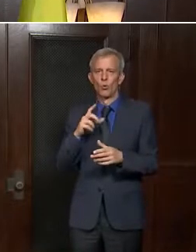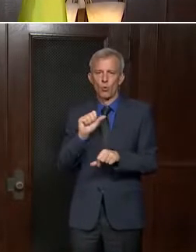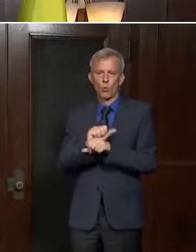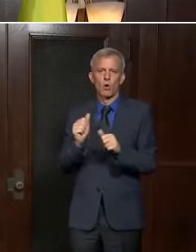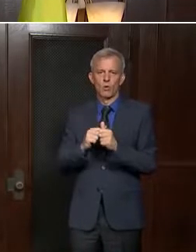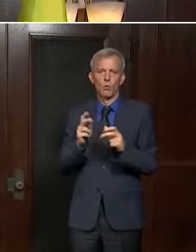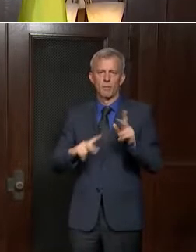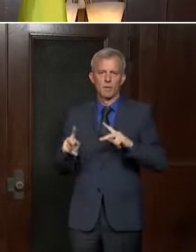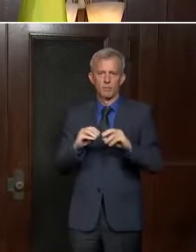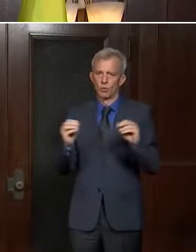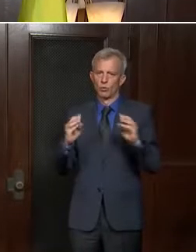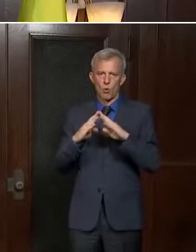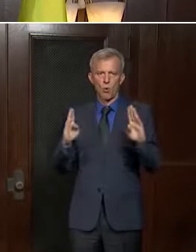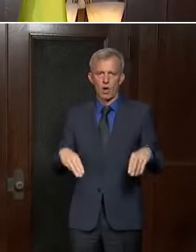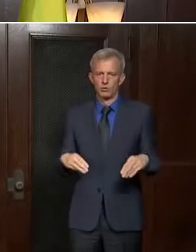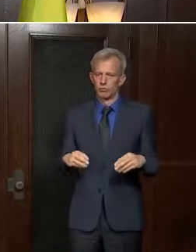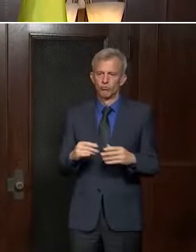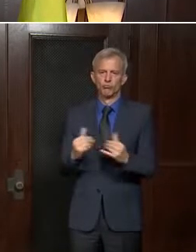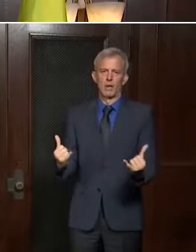Thanks. Next question.